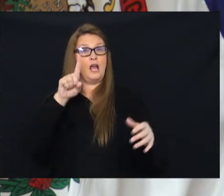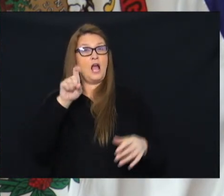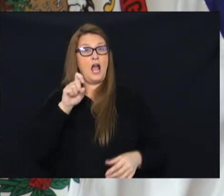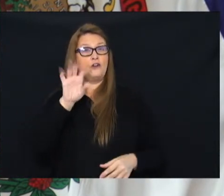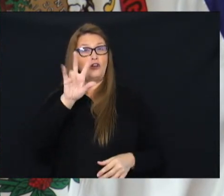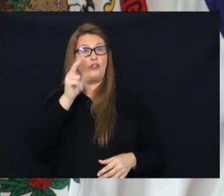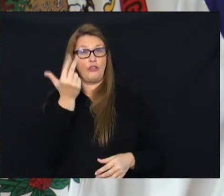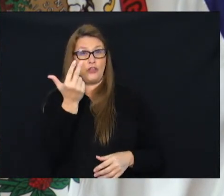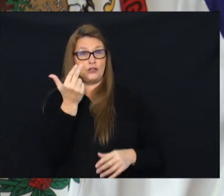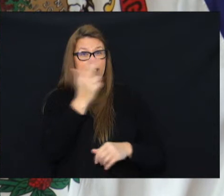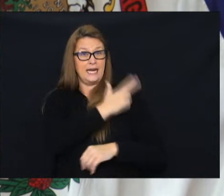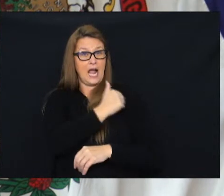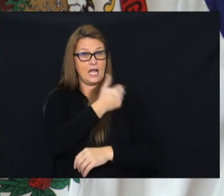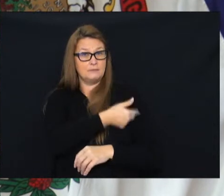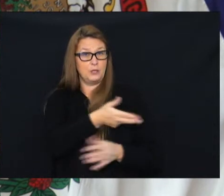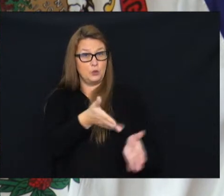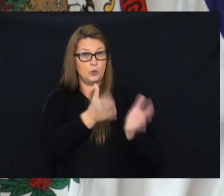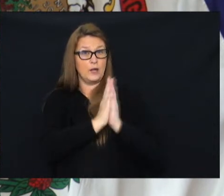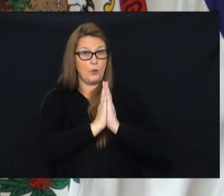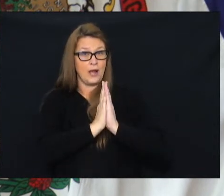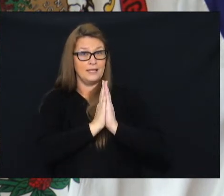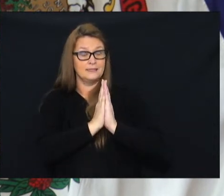113 hospitals, and we've got